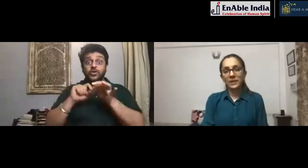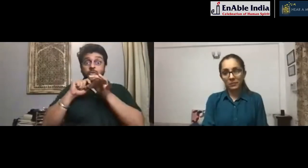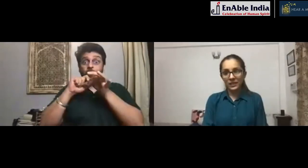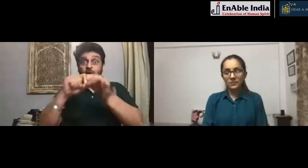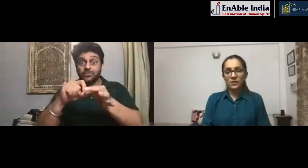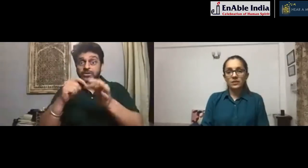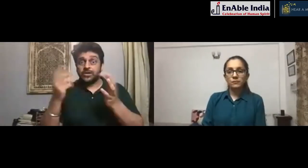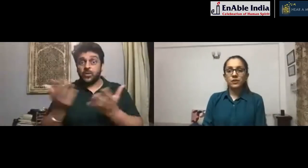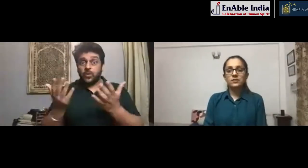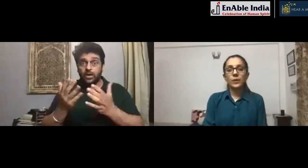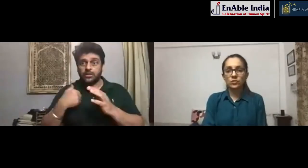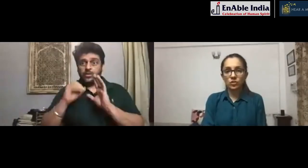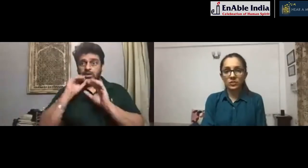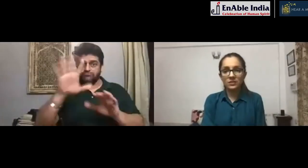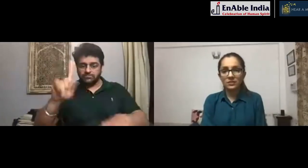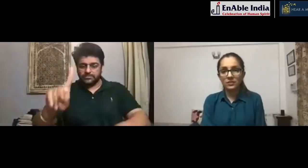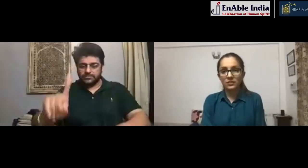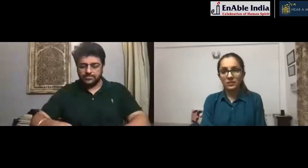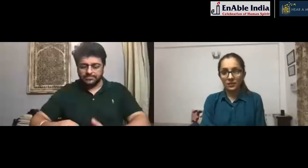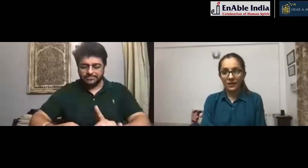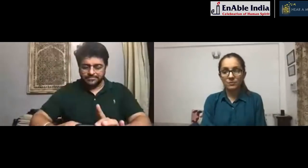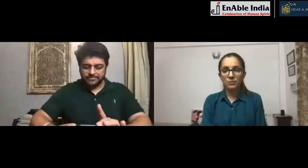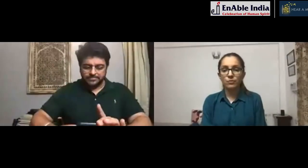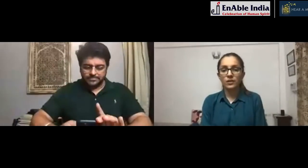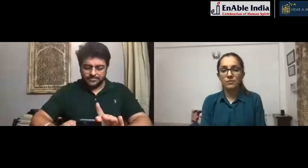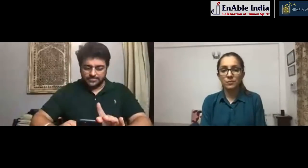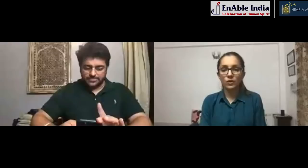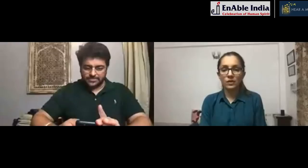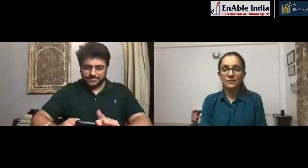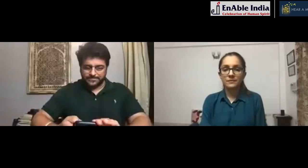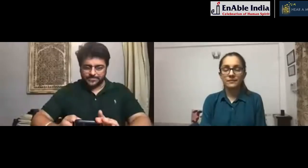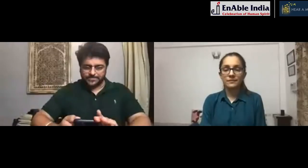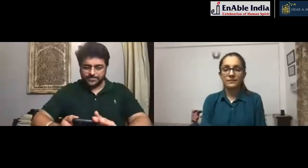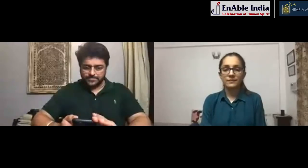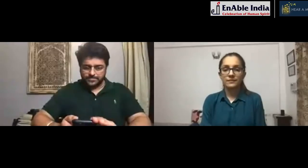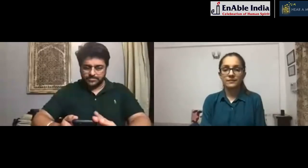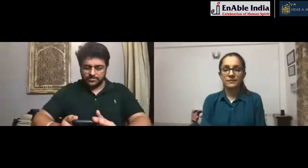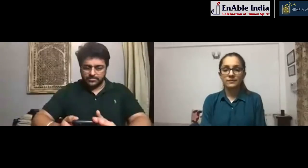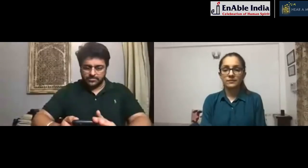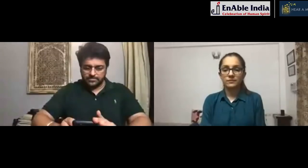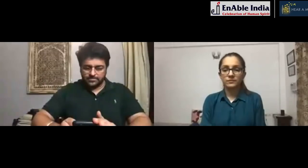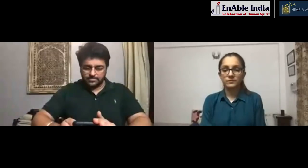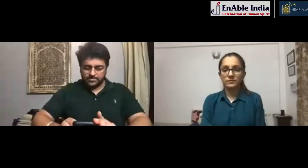or maybe. The first question, let me bring up the poll.